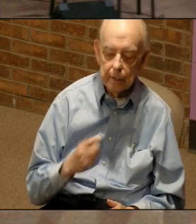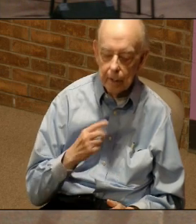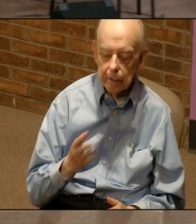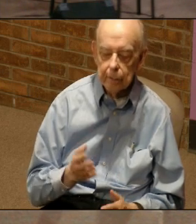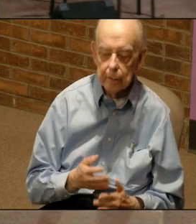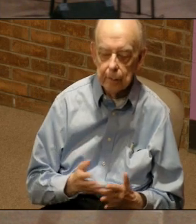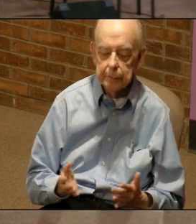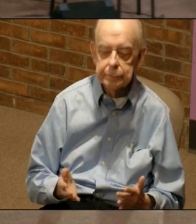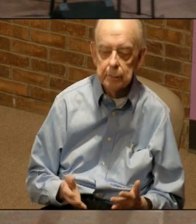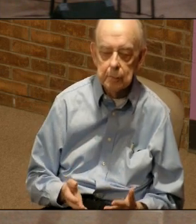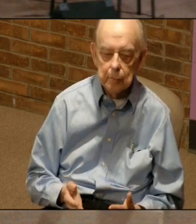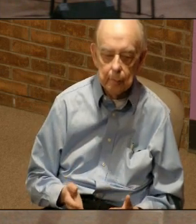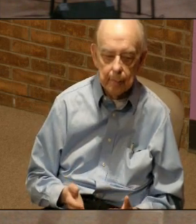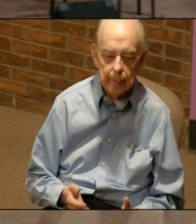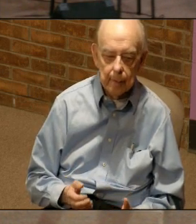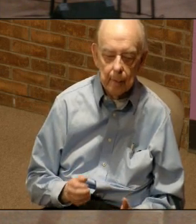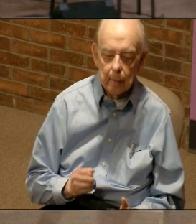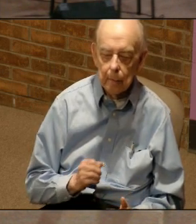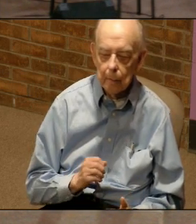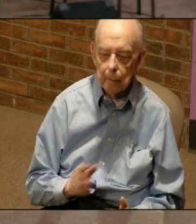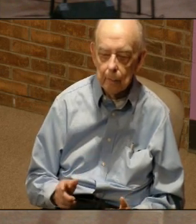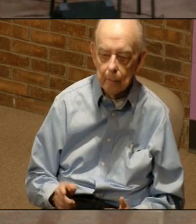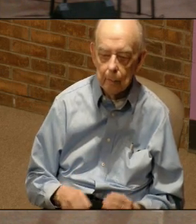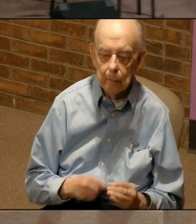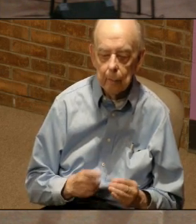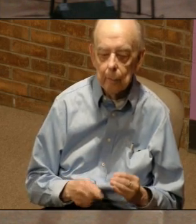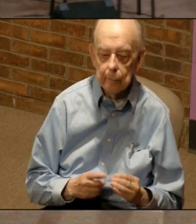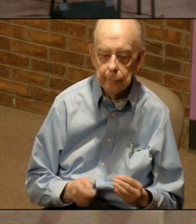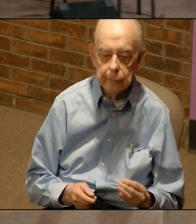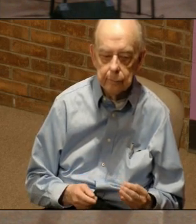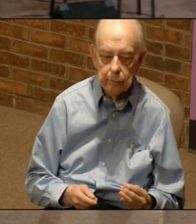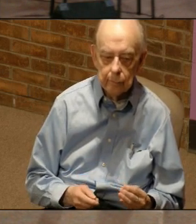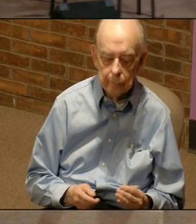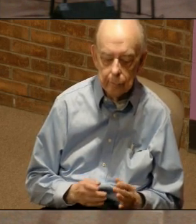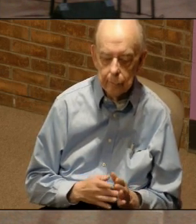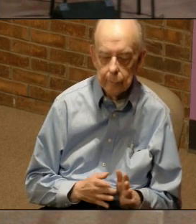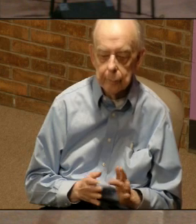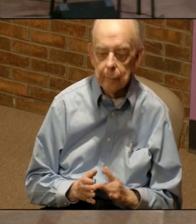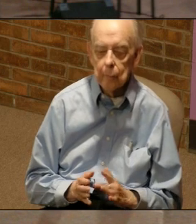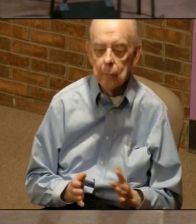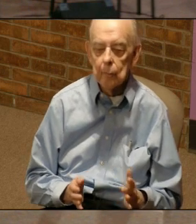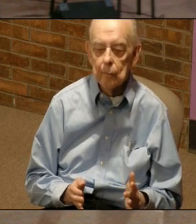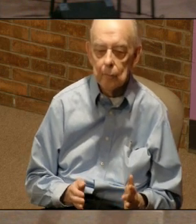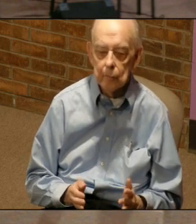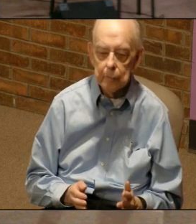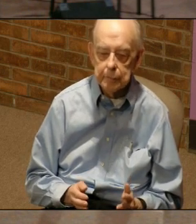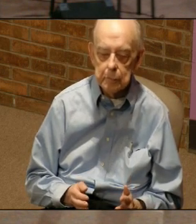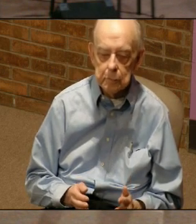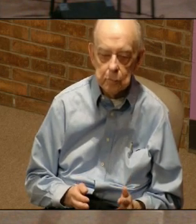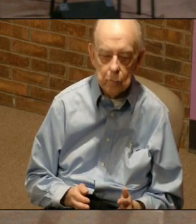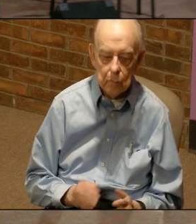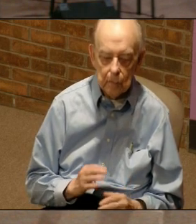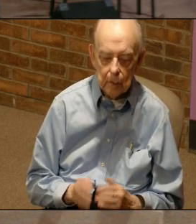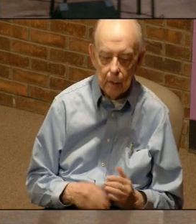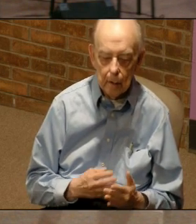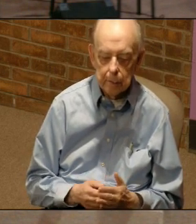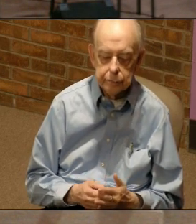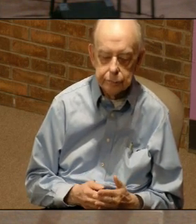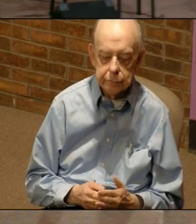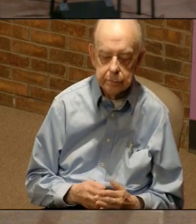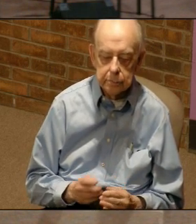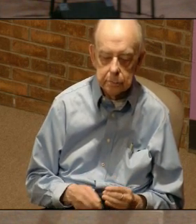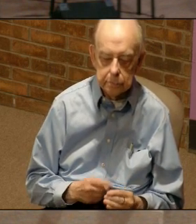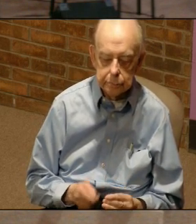you. It's all about Jesus. All